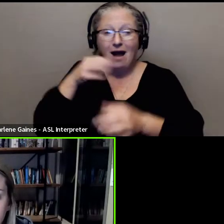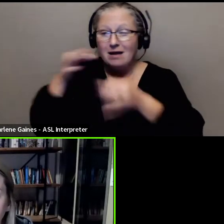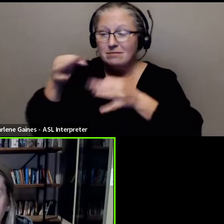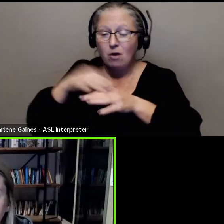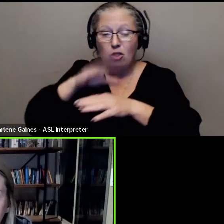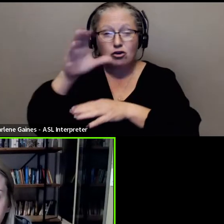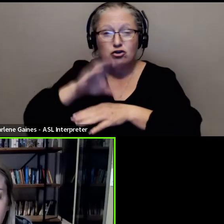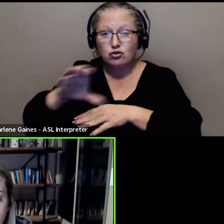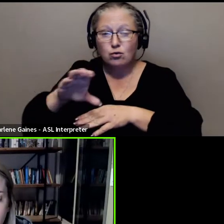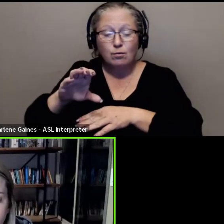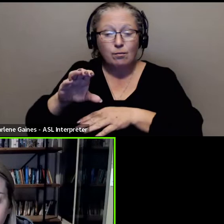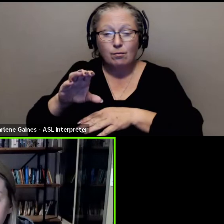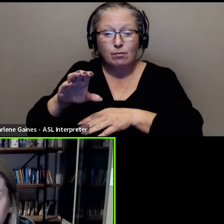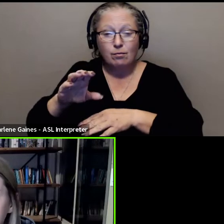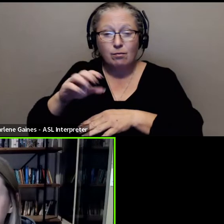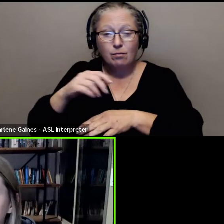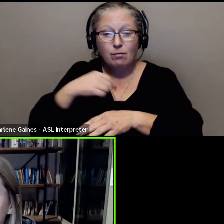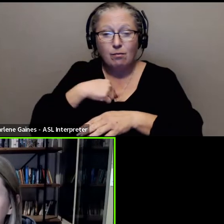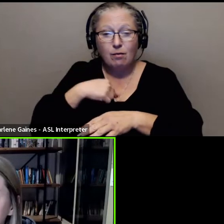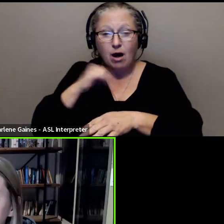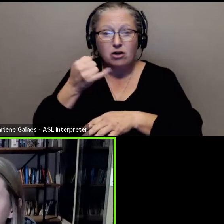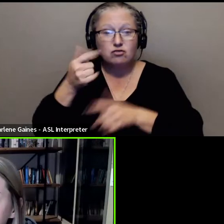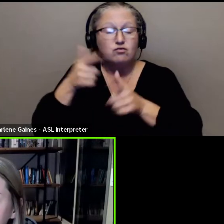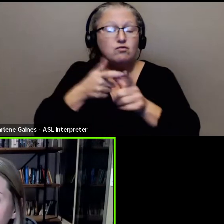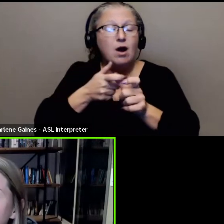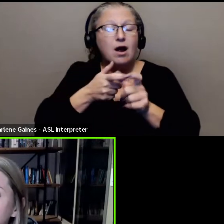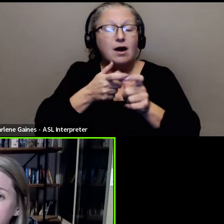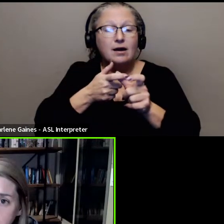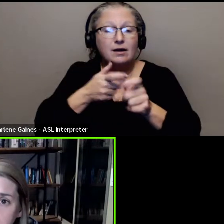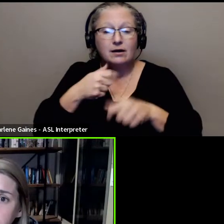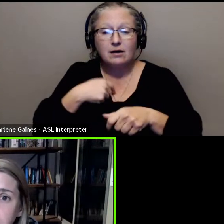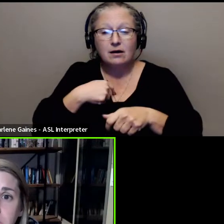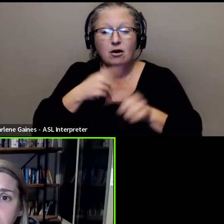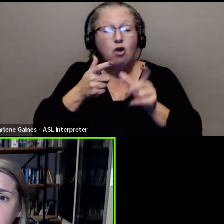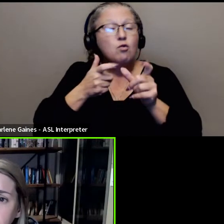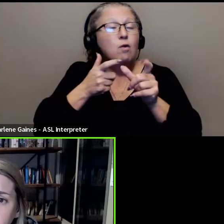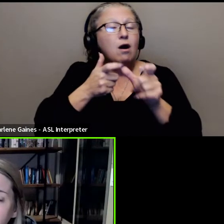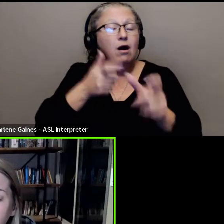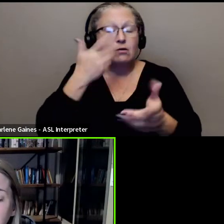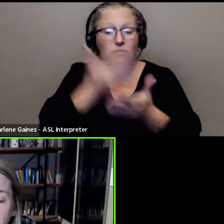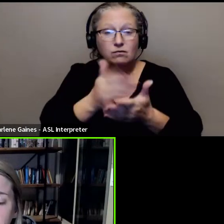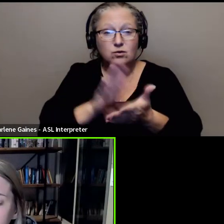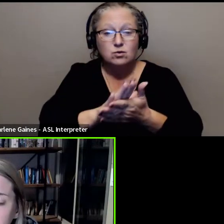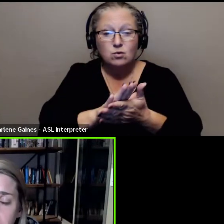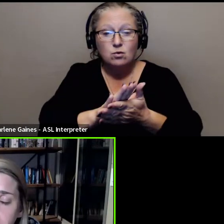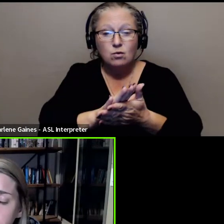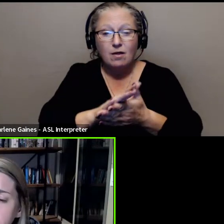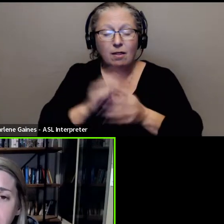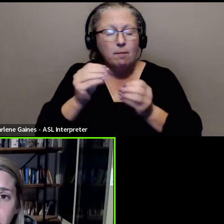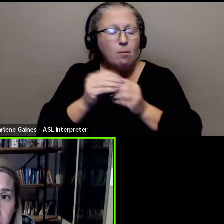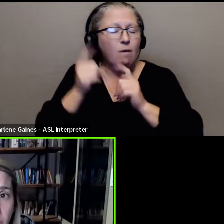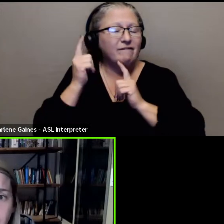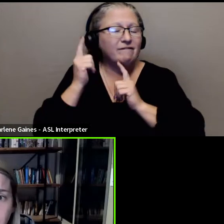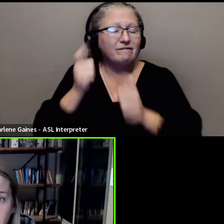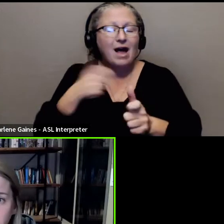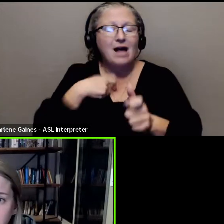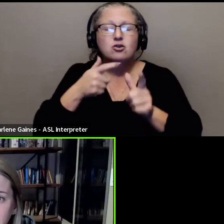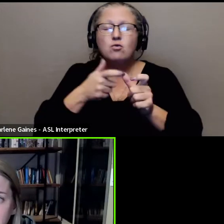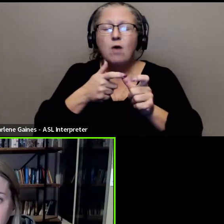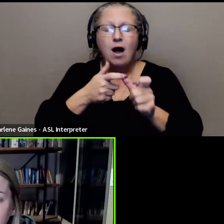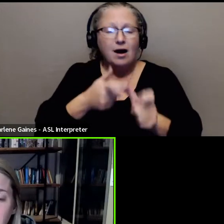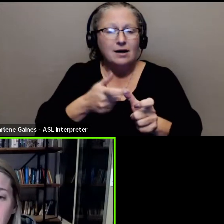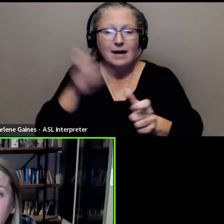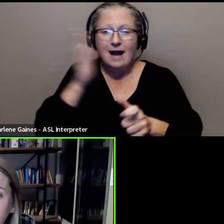Zoom why. And I just started running. I just ran to the school, the fastest that I ran in my whole